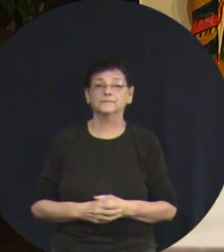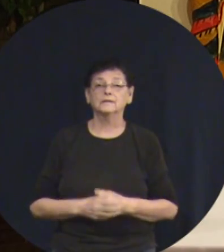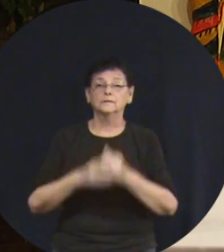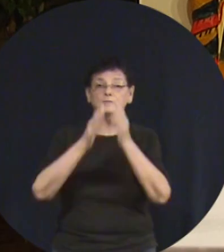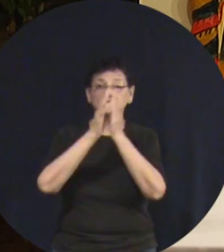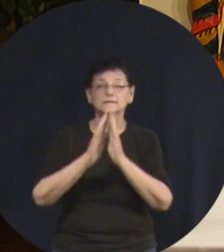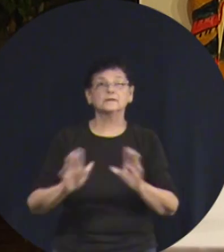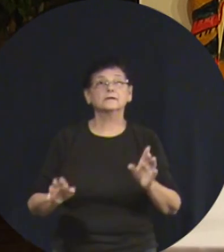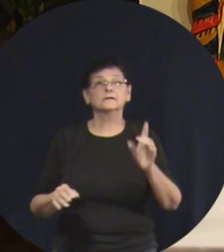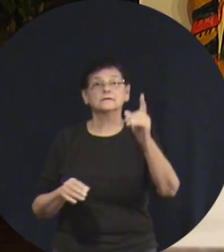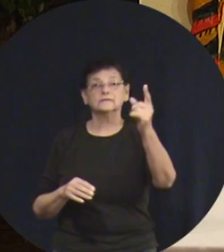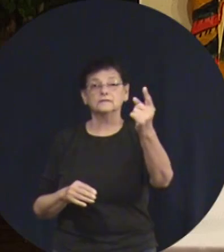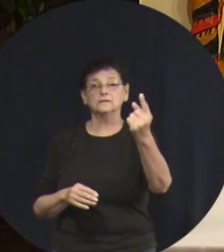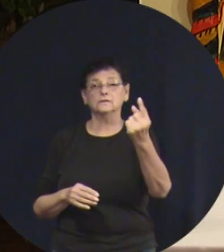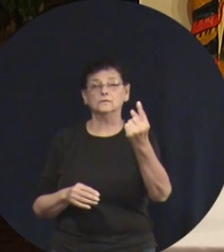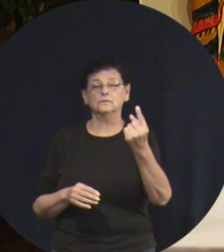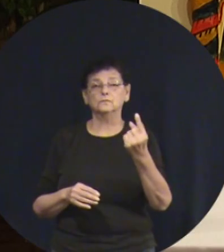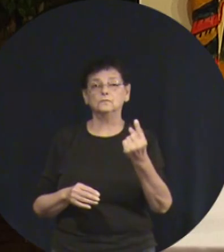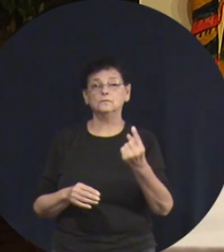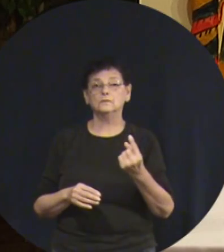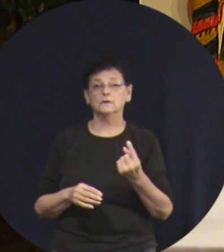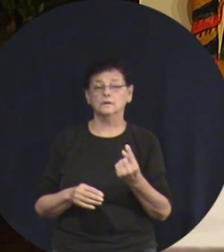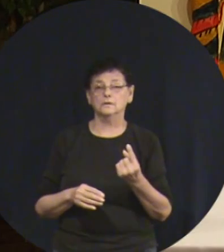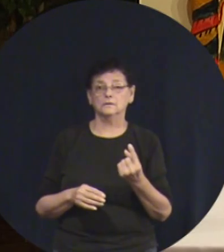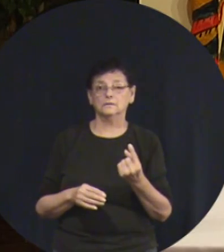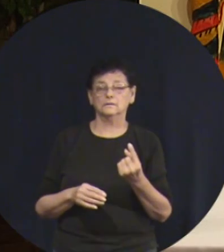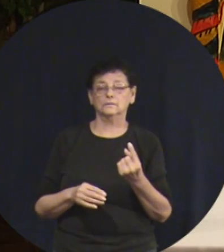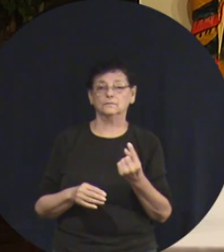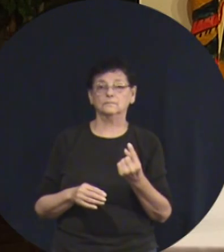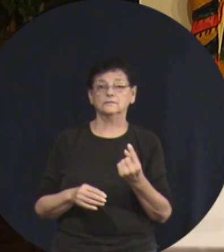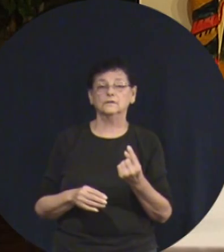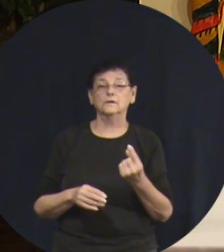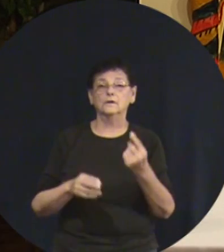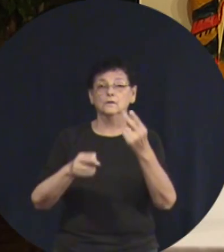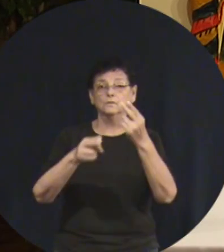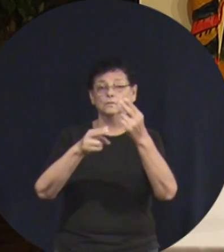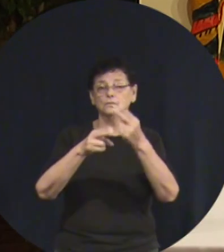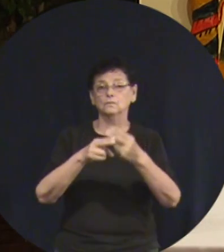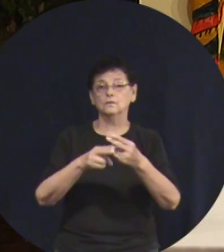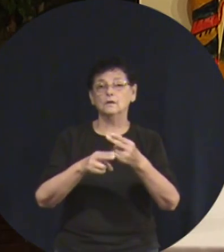highest. Blessed is he who